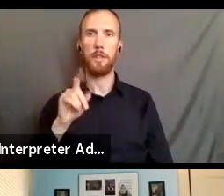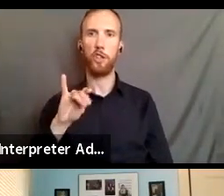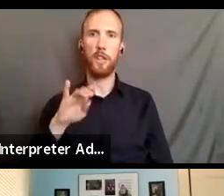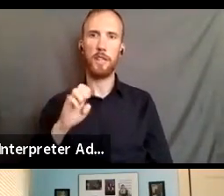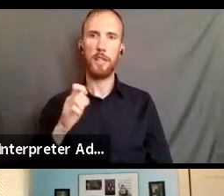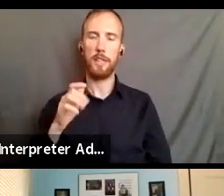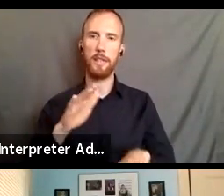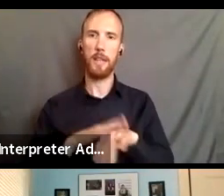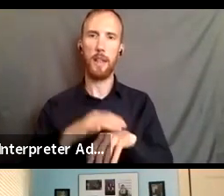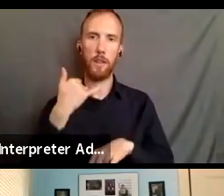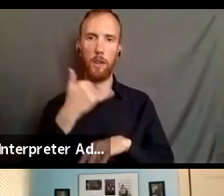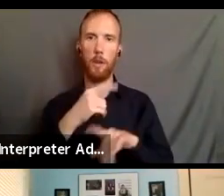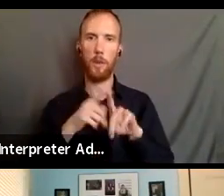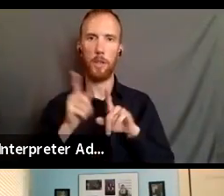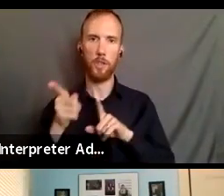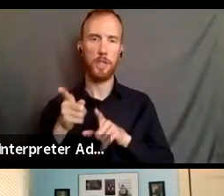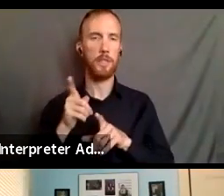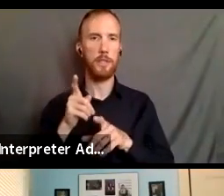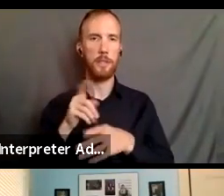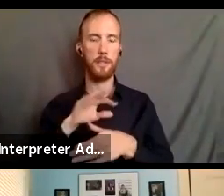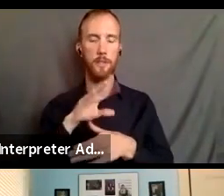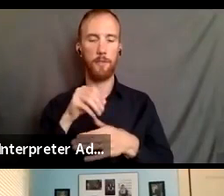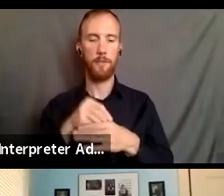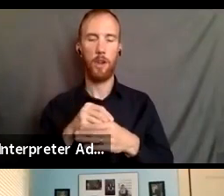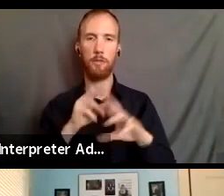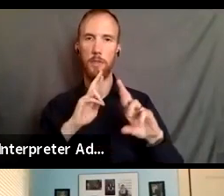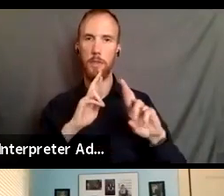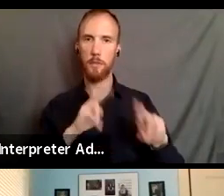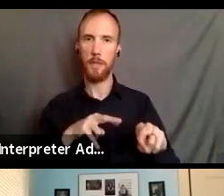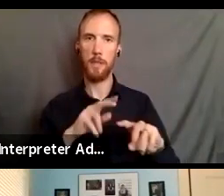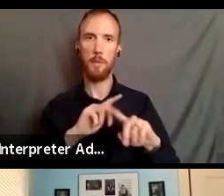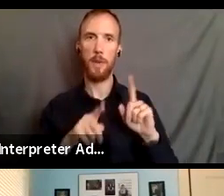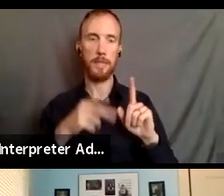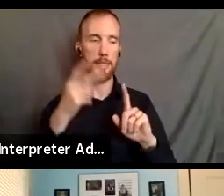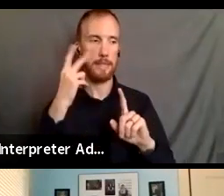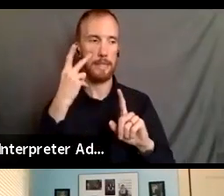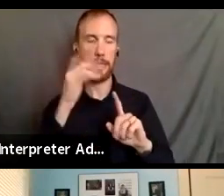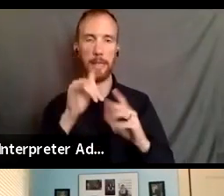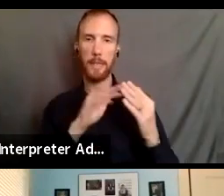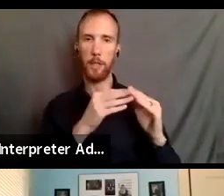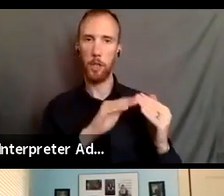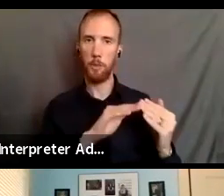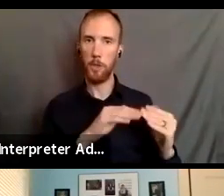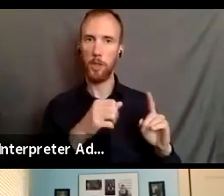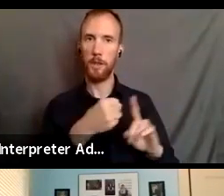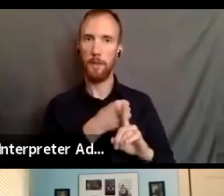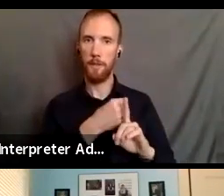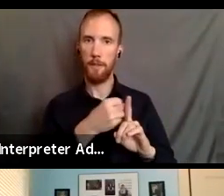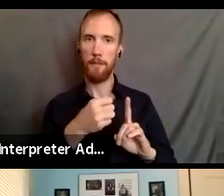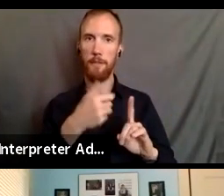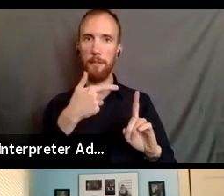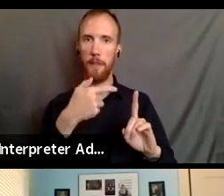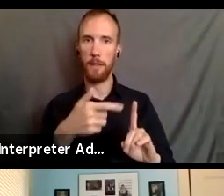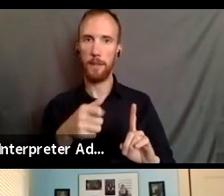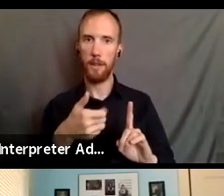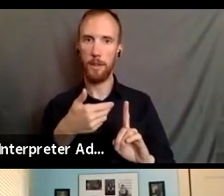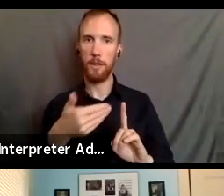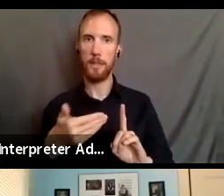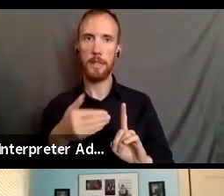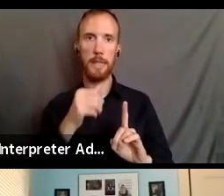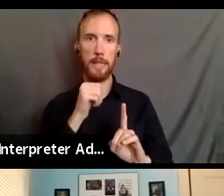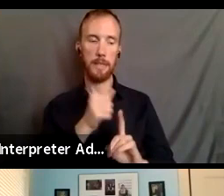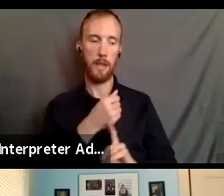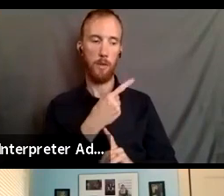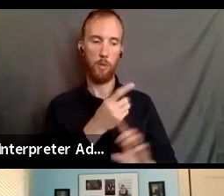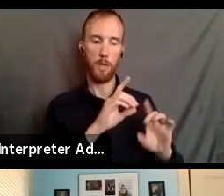process and so the response to that kind of community violence and the impact that it has on our students is not the responsibility of one department but